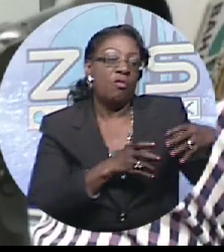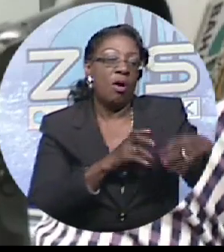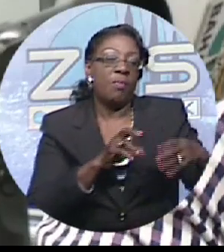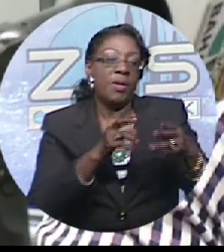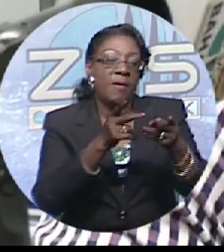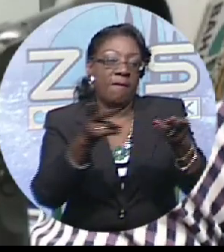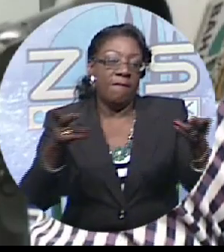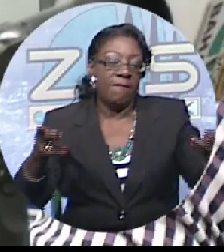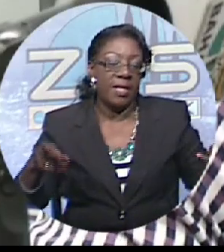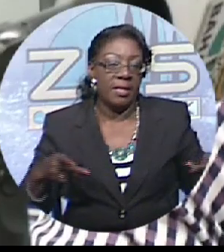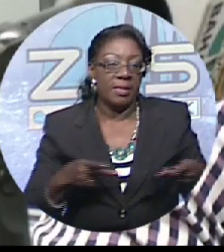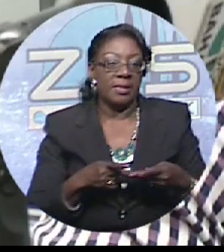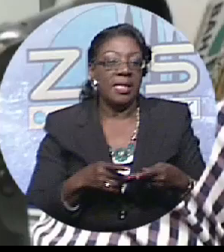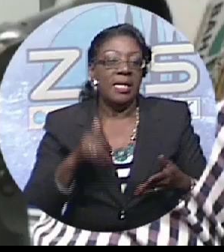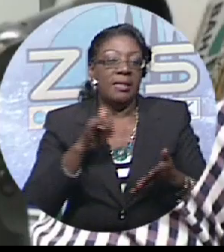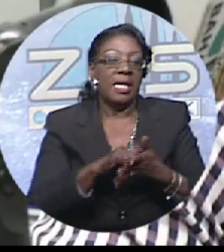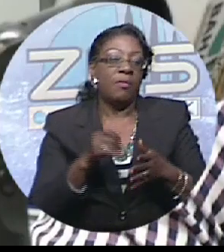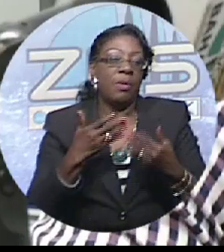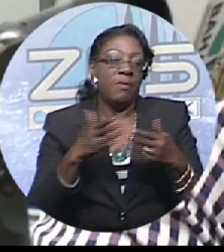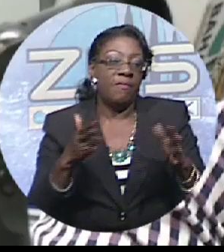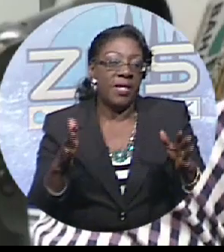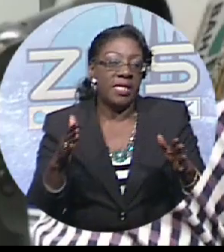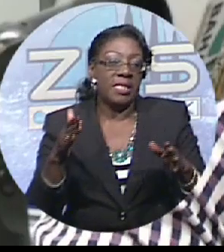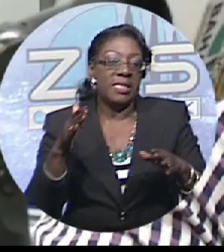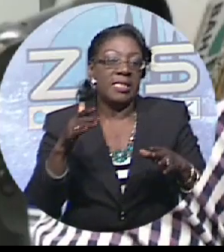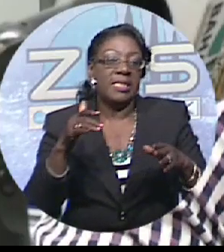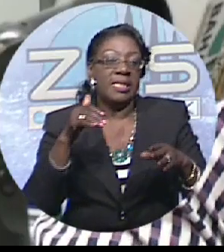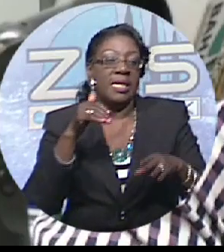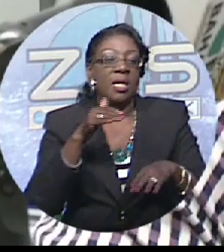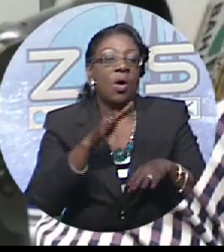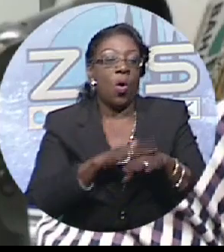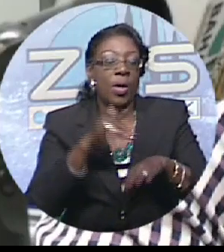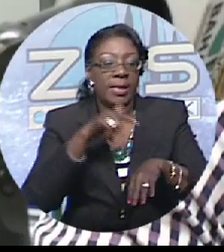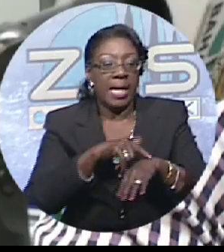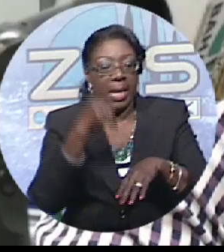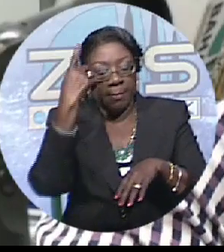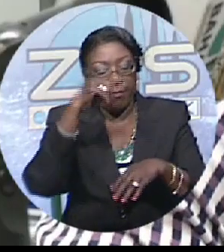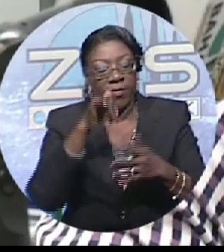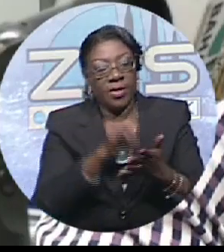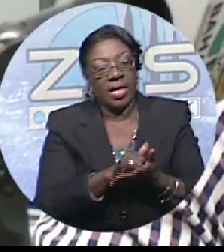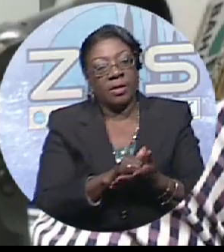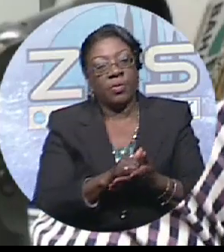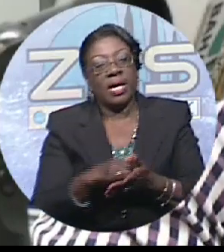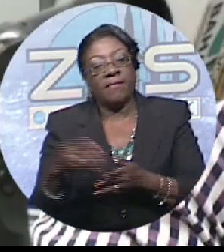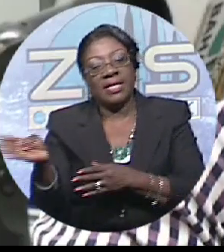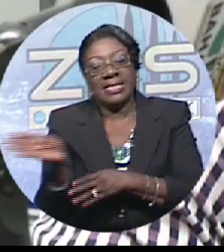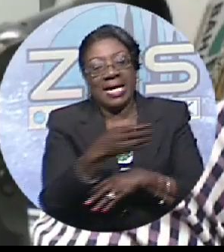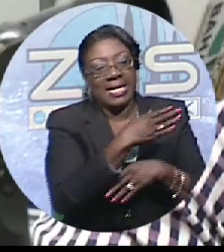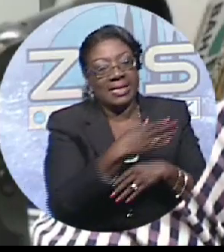sports center, so they will be completed on time, I understand. They have the tennis court right there.